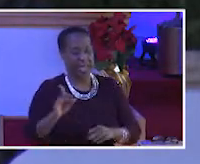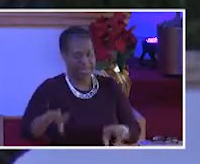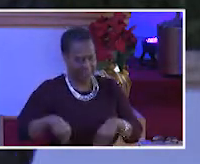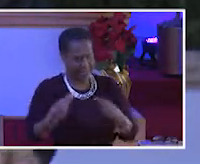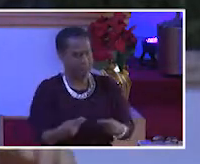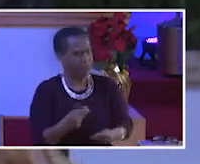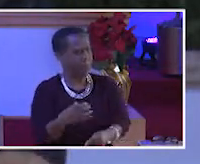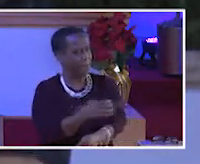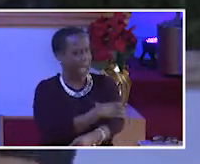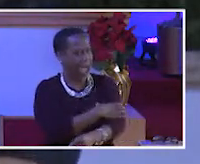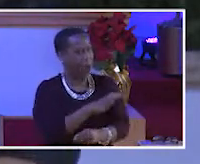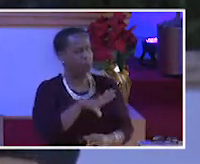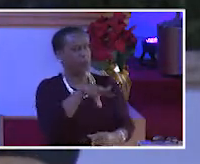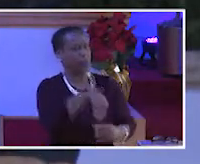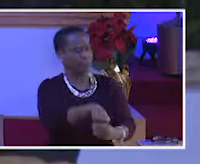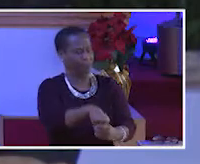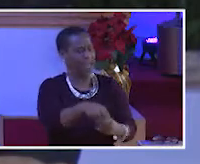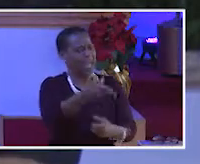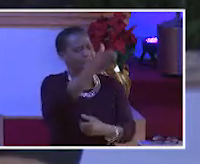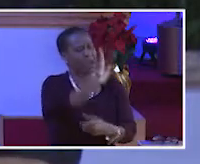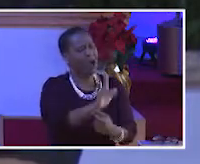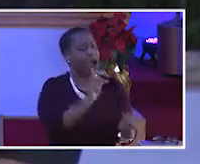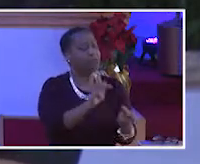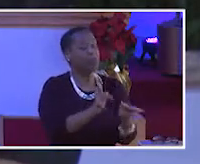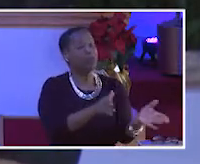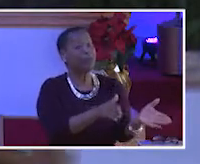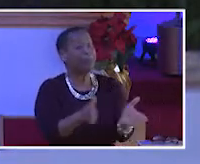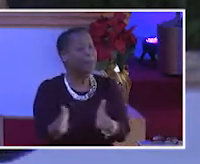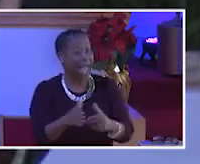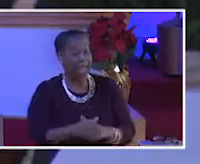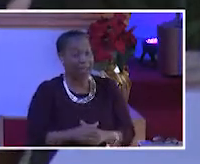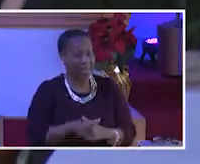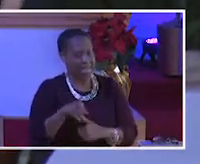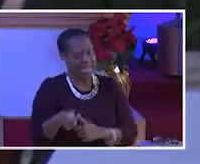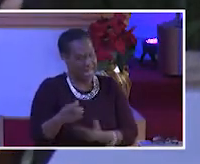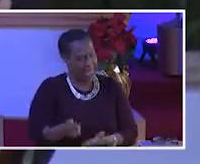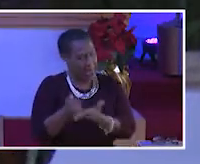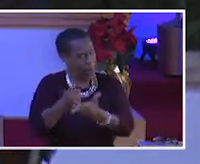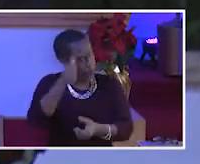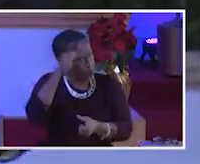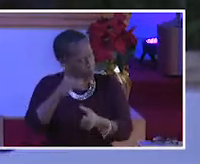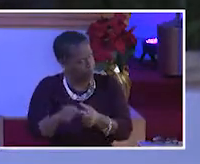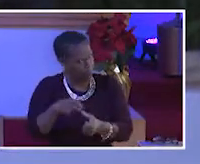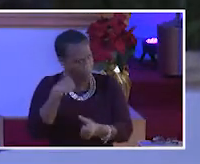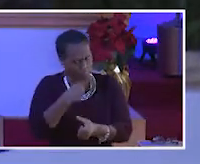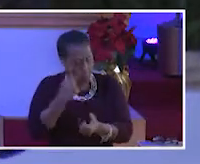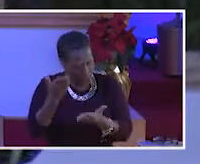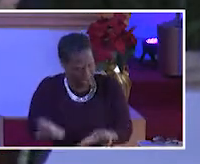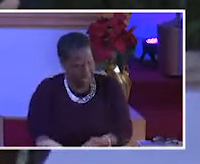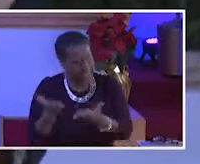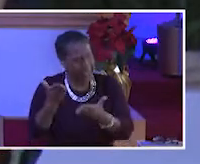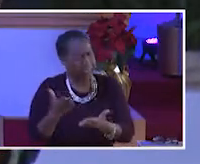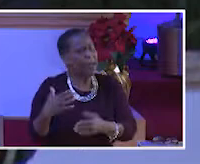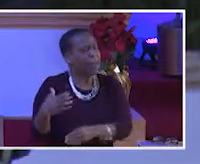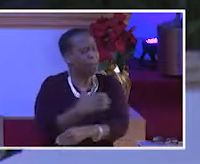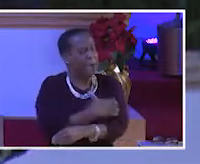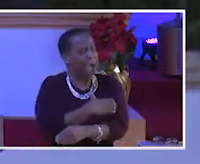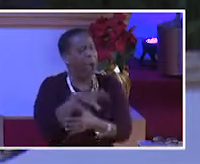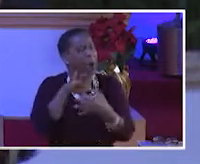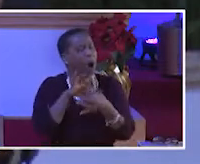empowered to participate in God's perfect plan. He's reminded of who he is and the power of